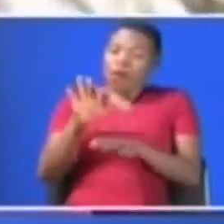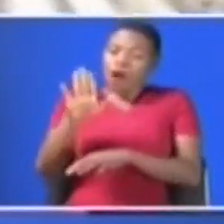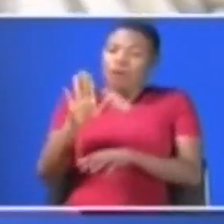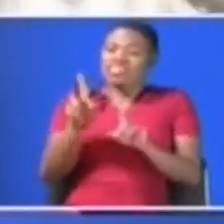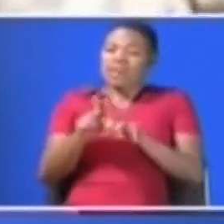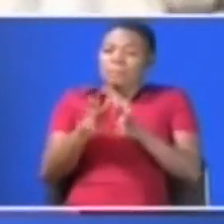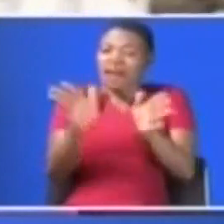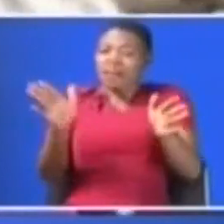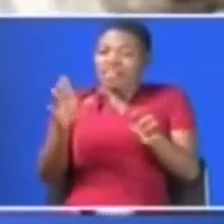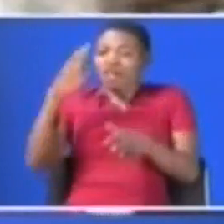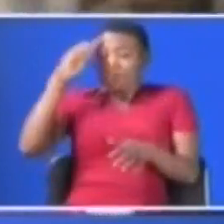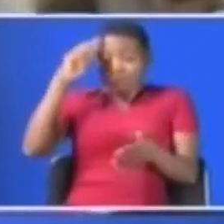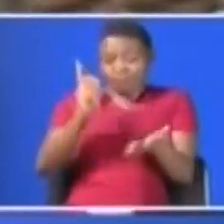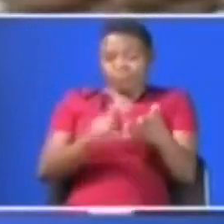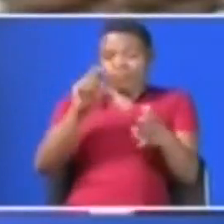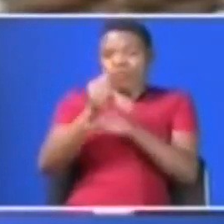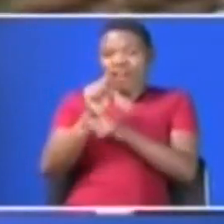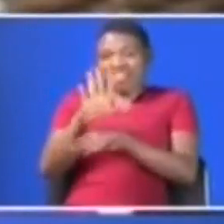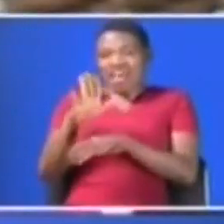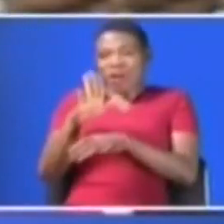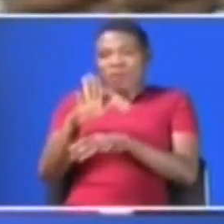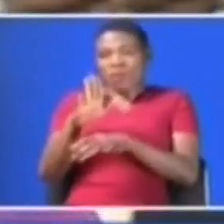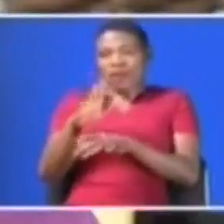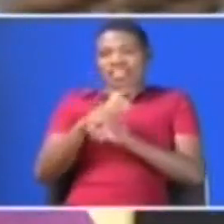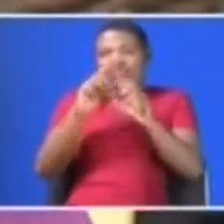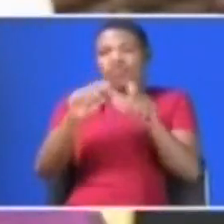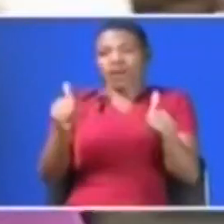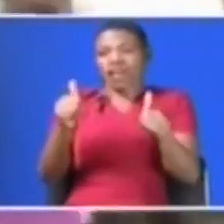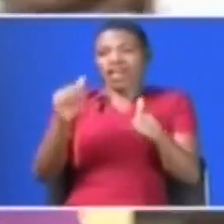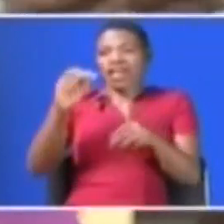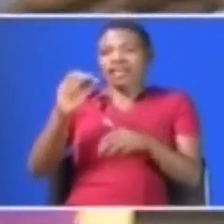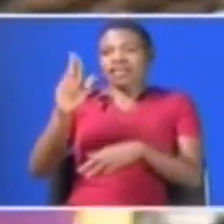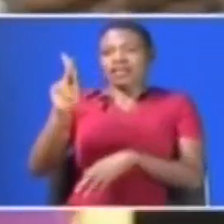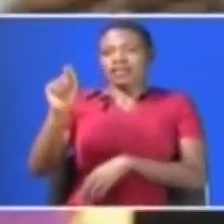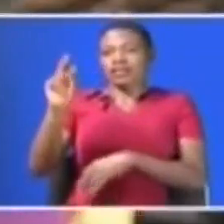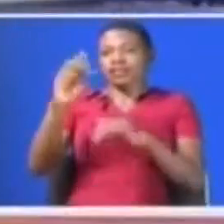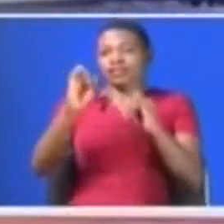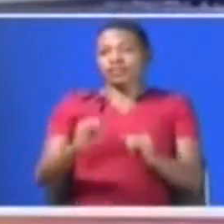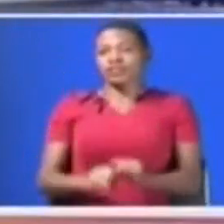recognize their work and give them more credit. Caroline B., KTN News.